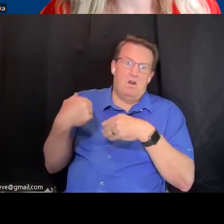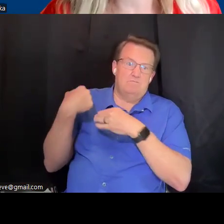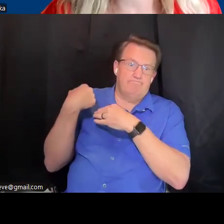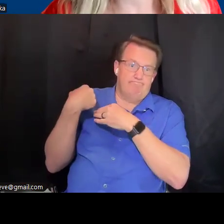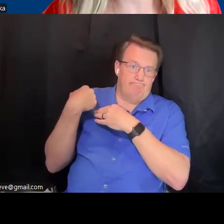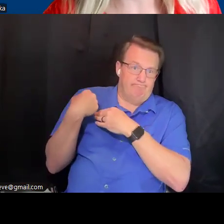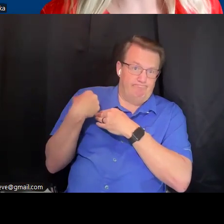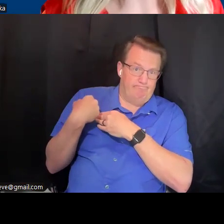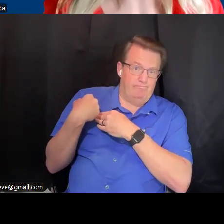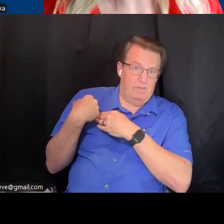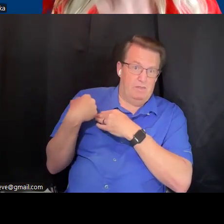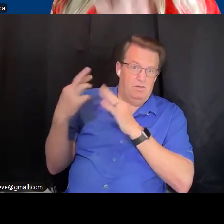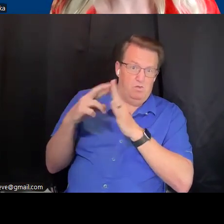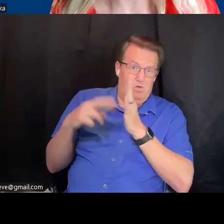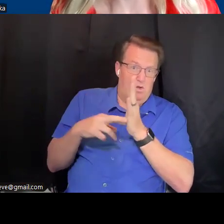currently today.